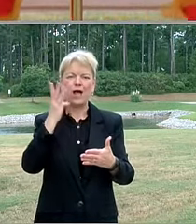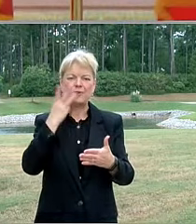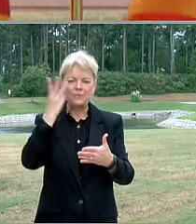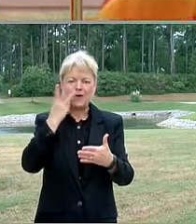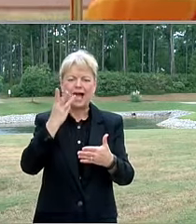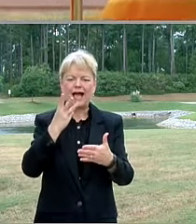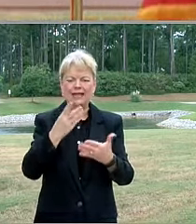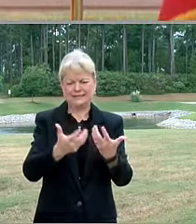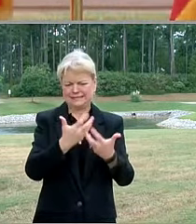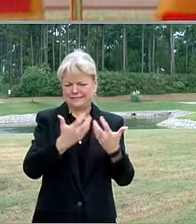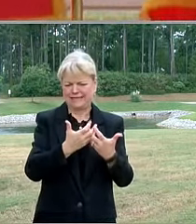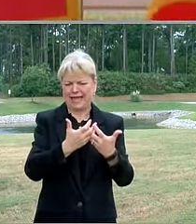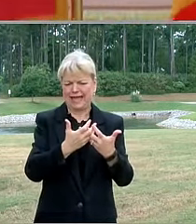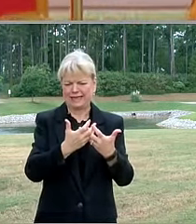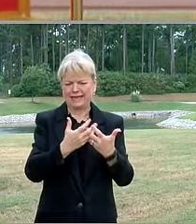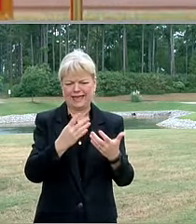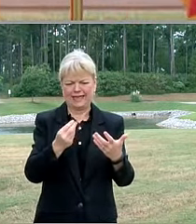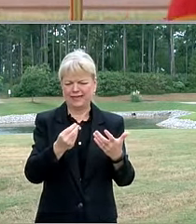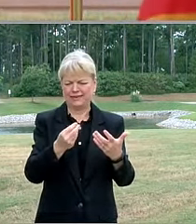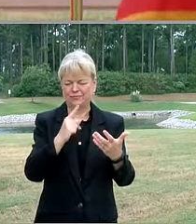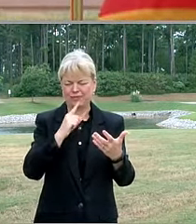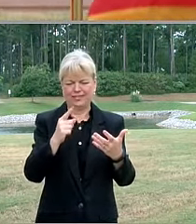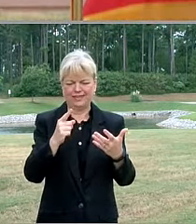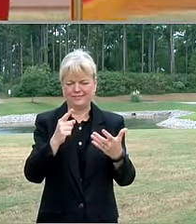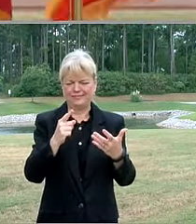kind of salad and some kind of foofy dessert.